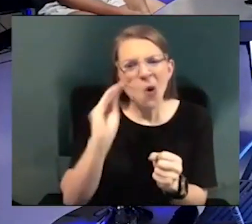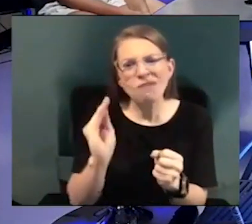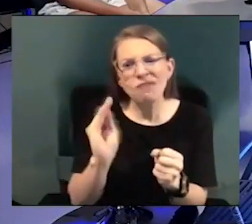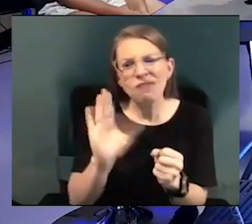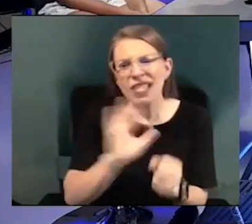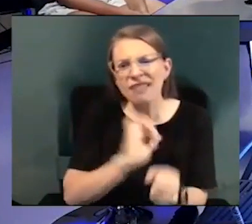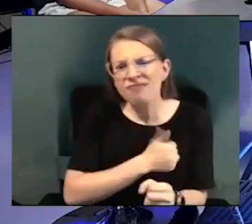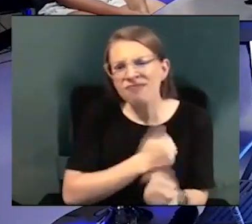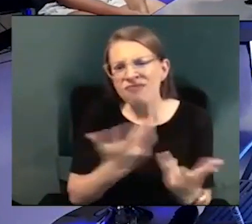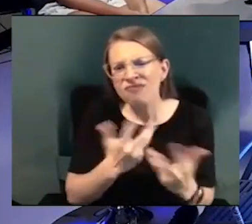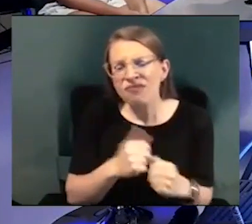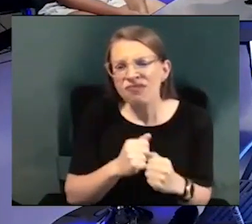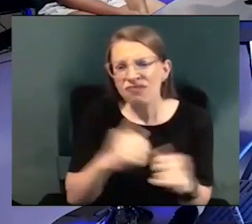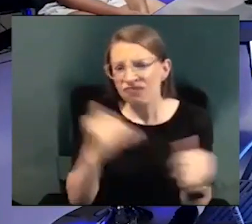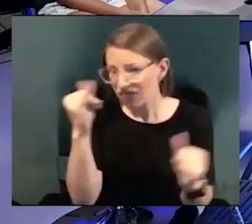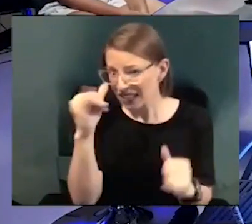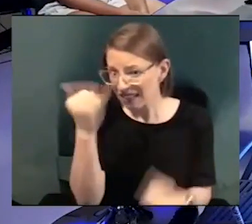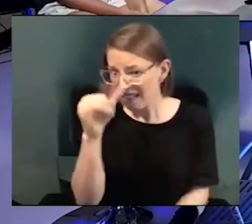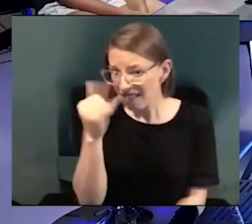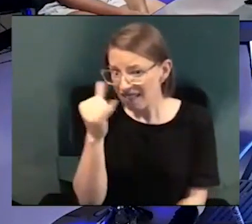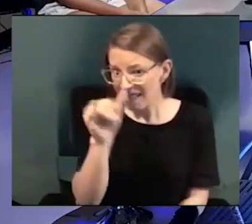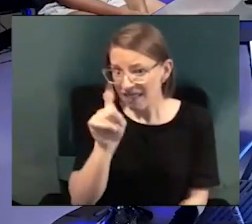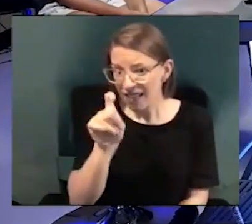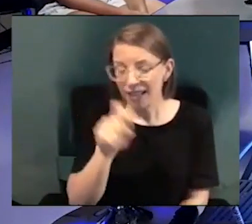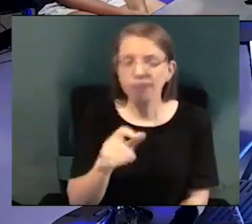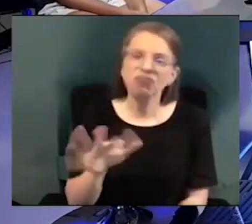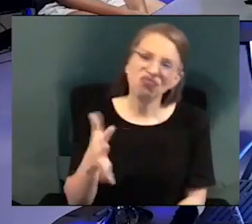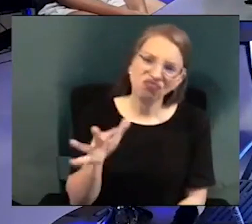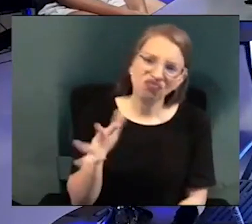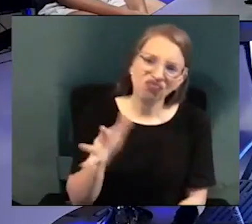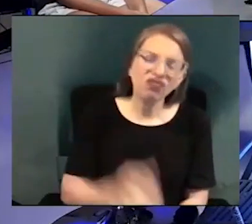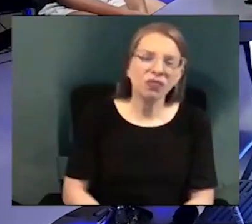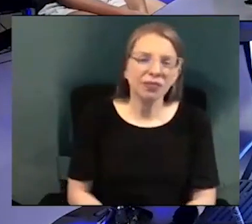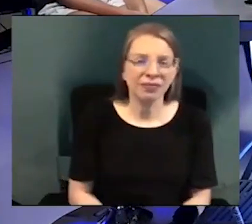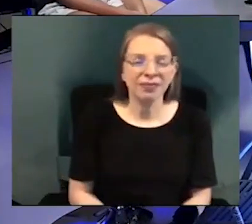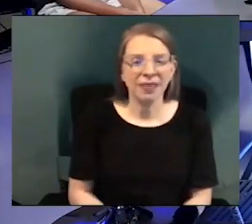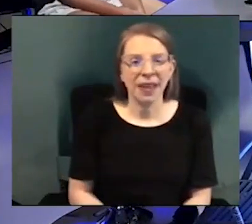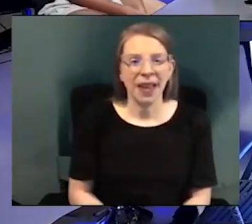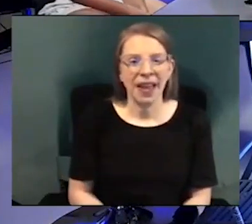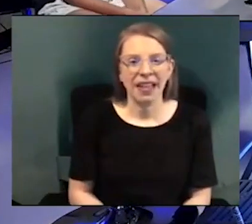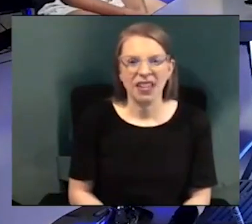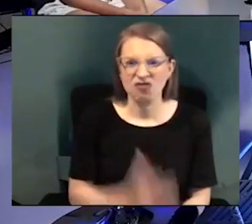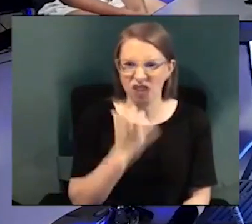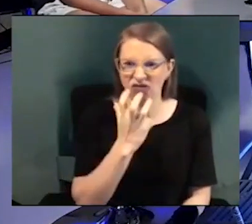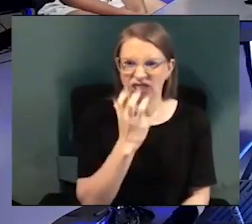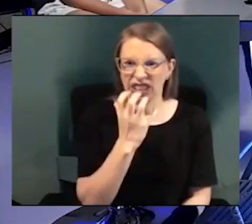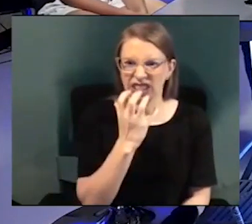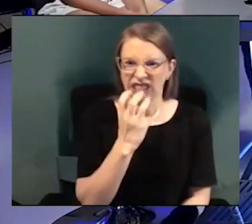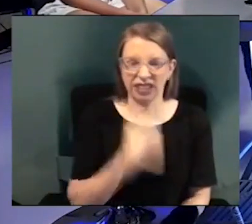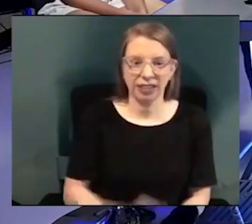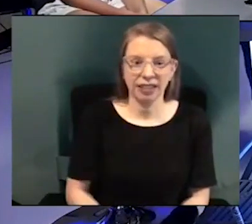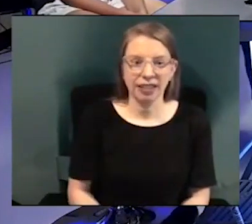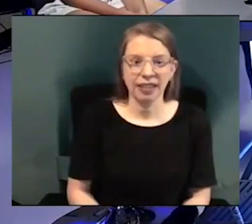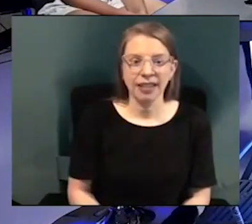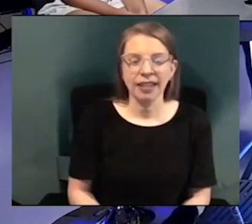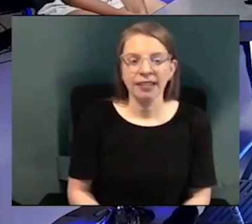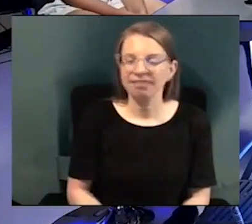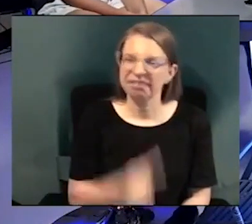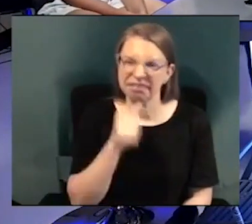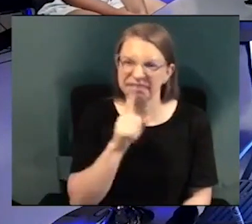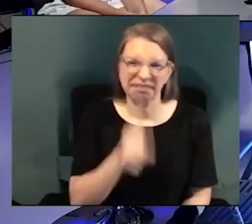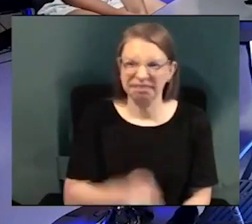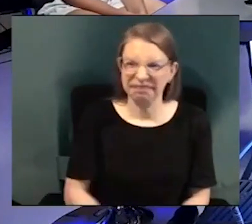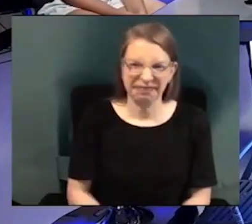Is he goofy? Kind of. I would really think so. Is he grouchy? Not really. Really? He's